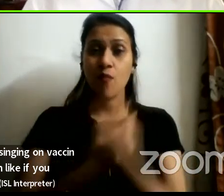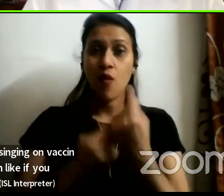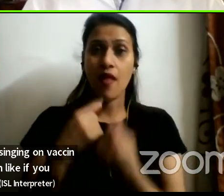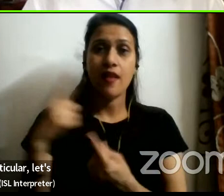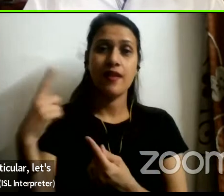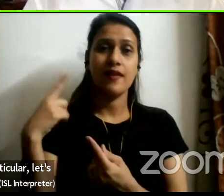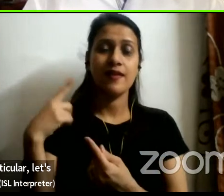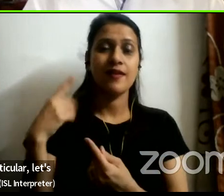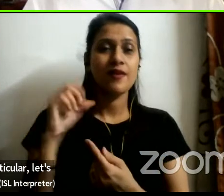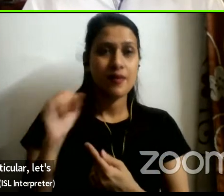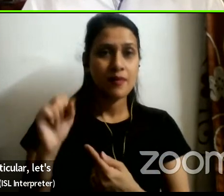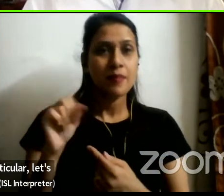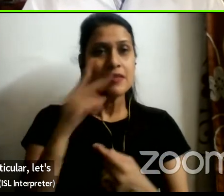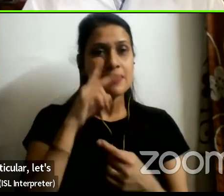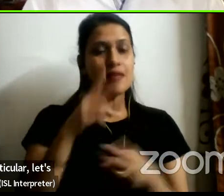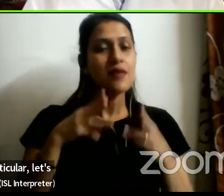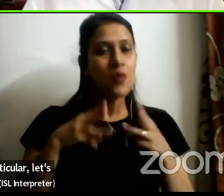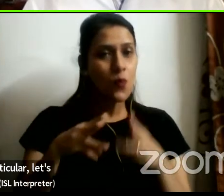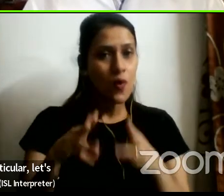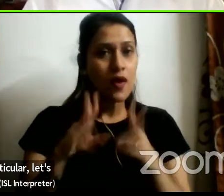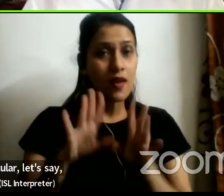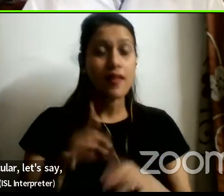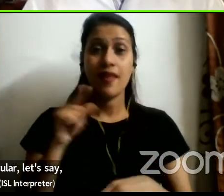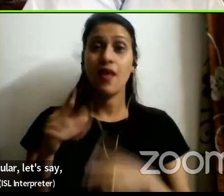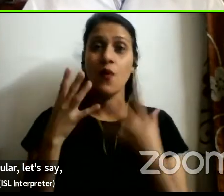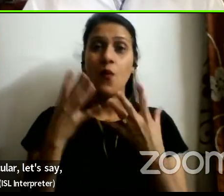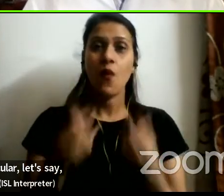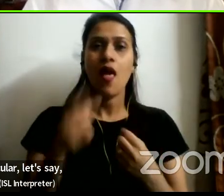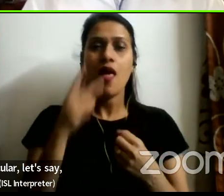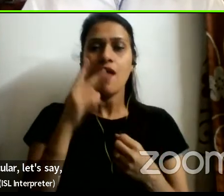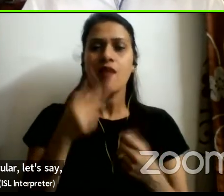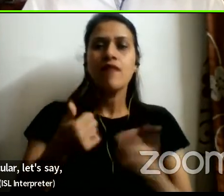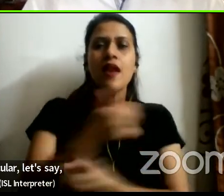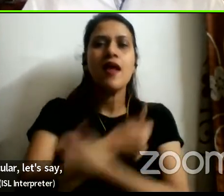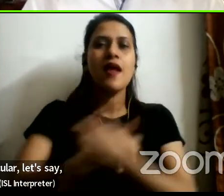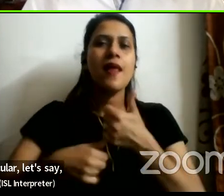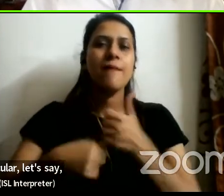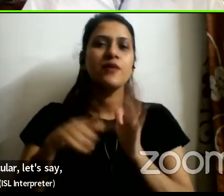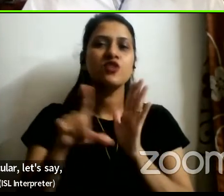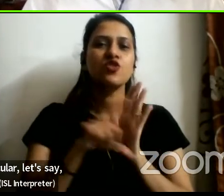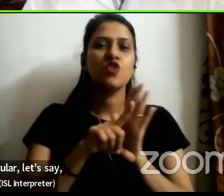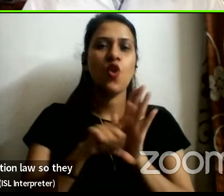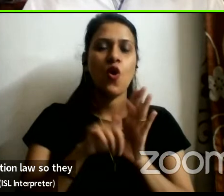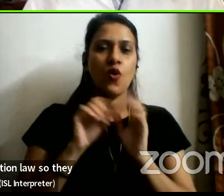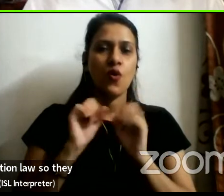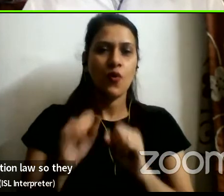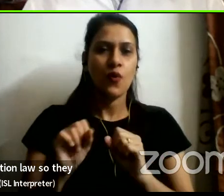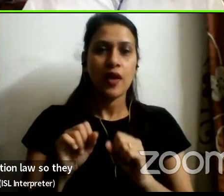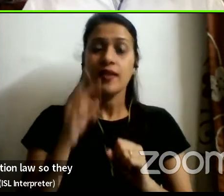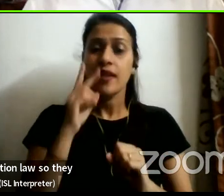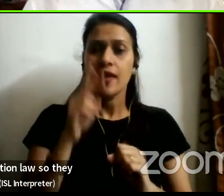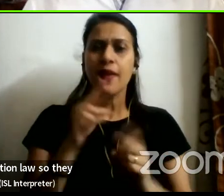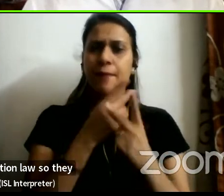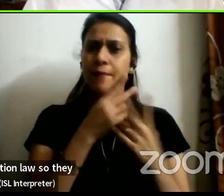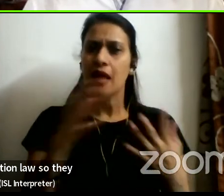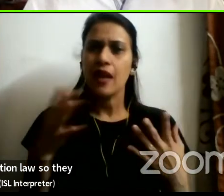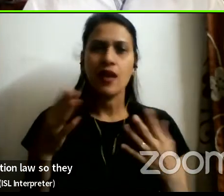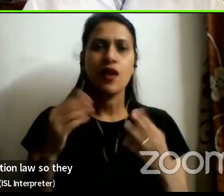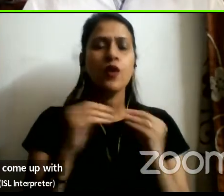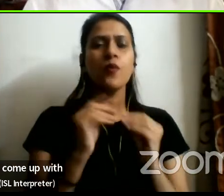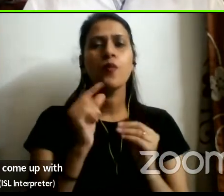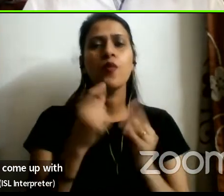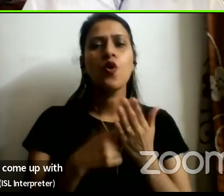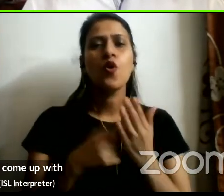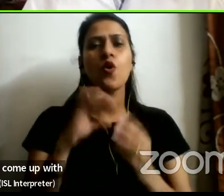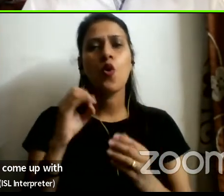say, path, and they want to have a competition law, so they will just put a set of bureaucrats to come up with a set